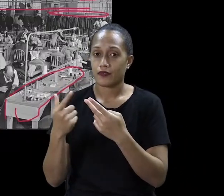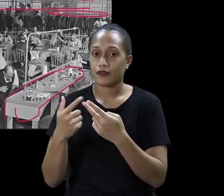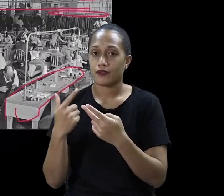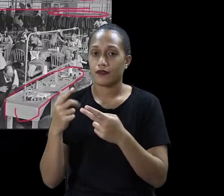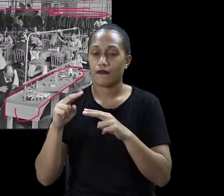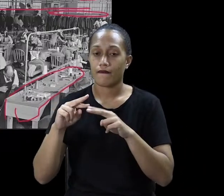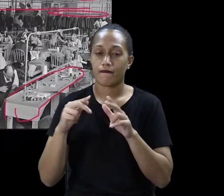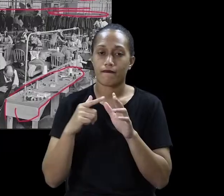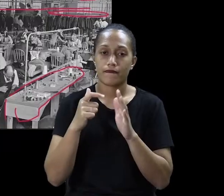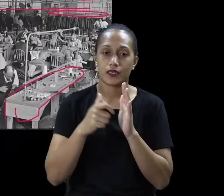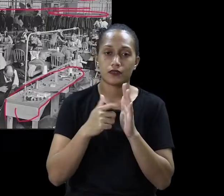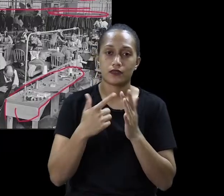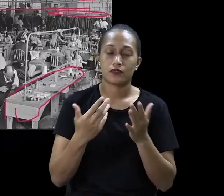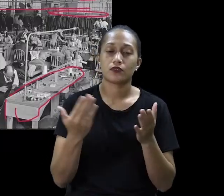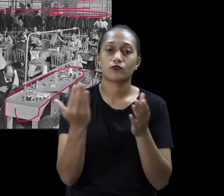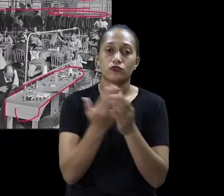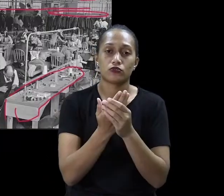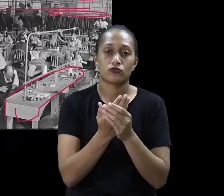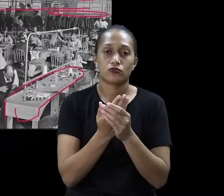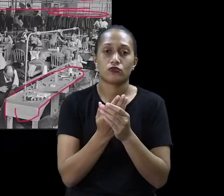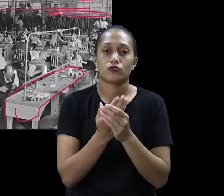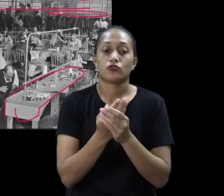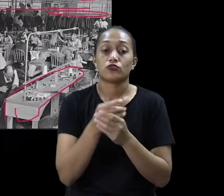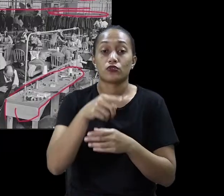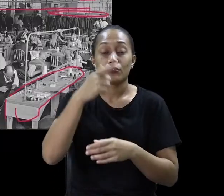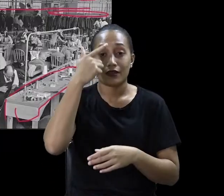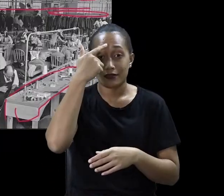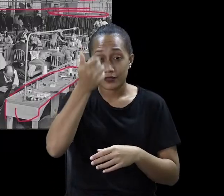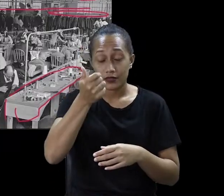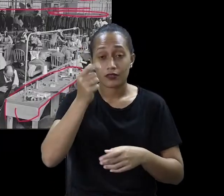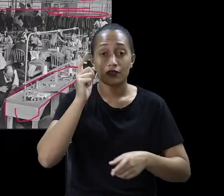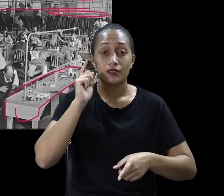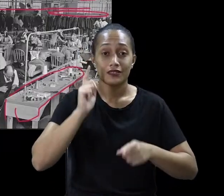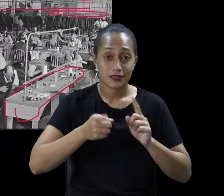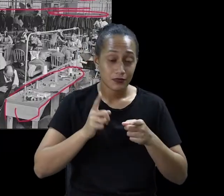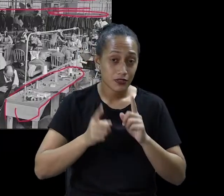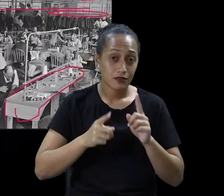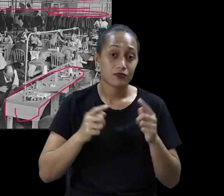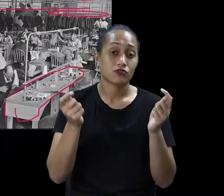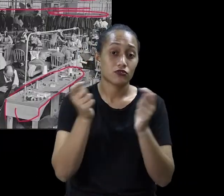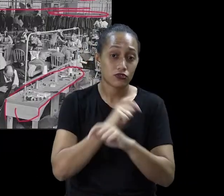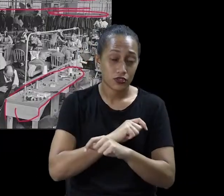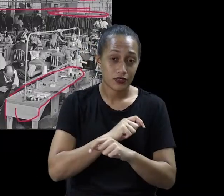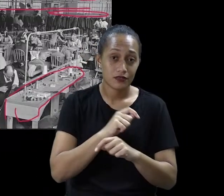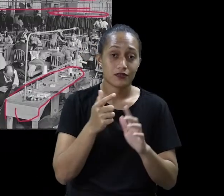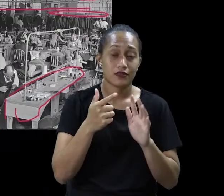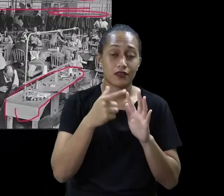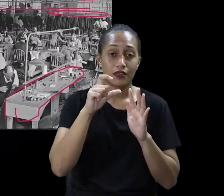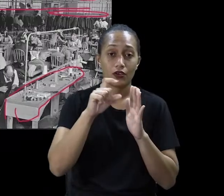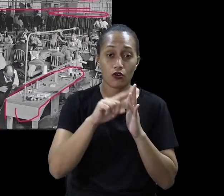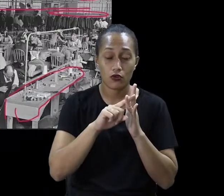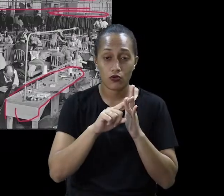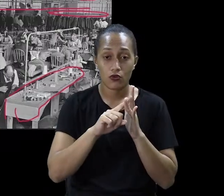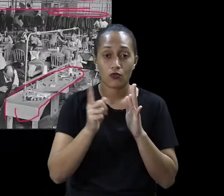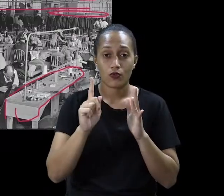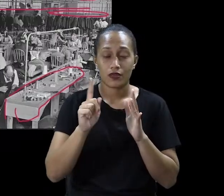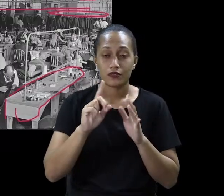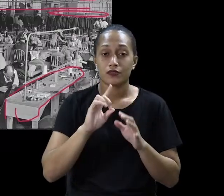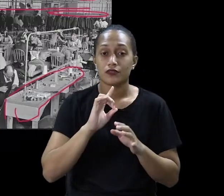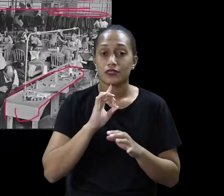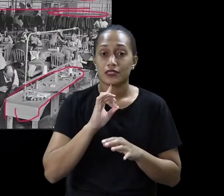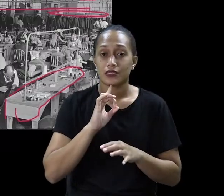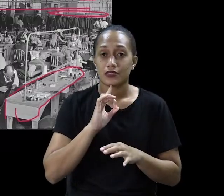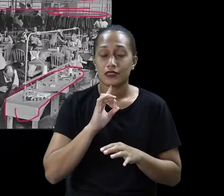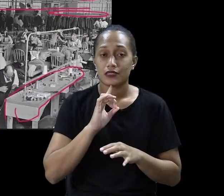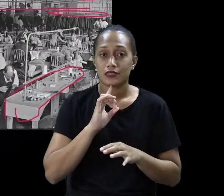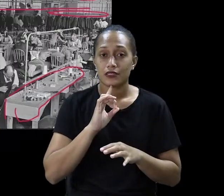producing capital goods. So that could be that we are constructing a factory that itself maybe produces tools for